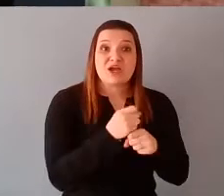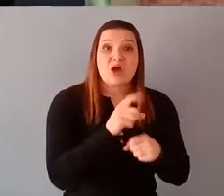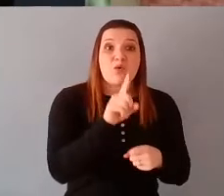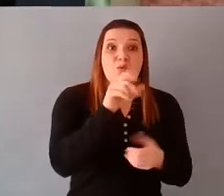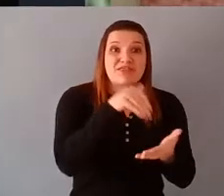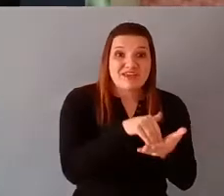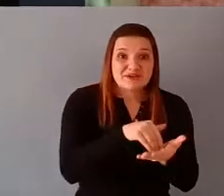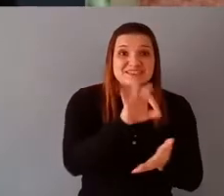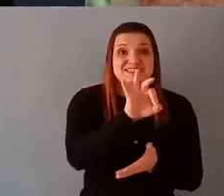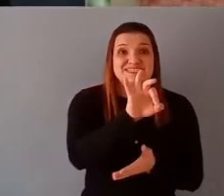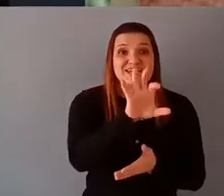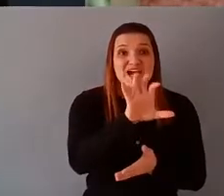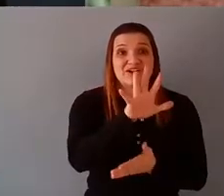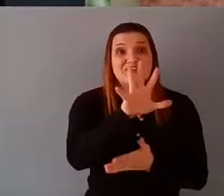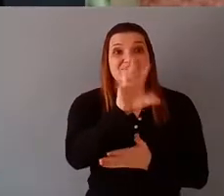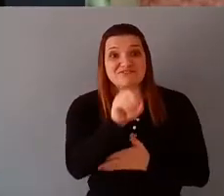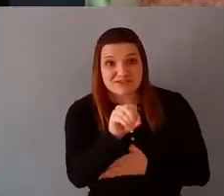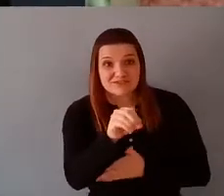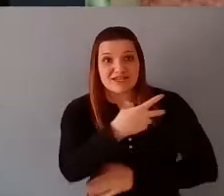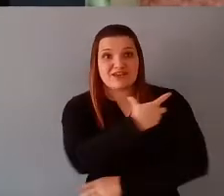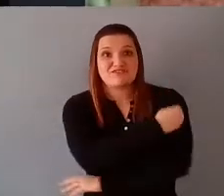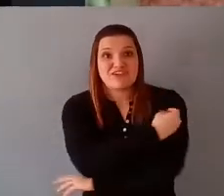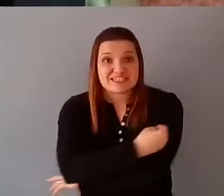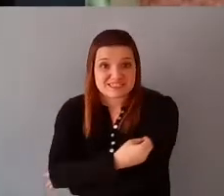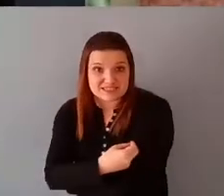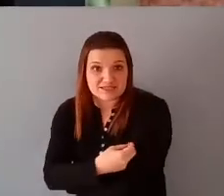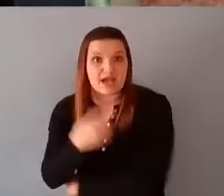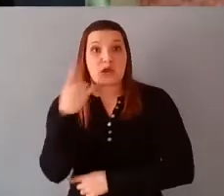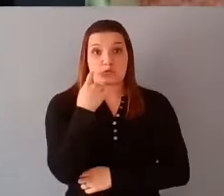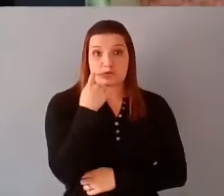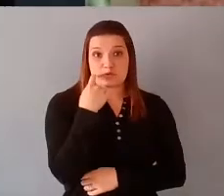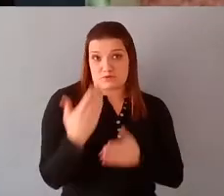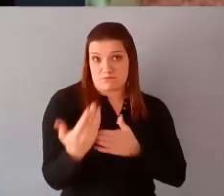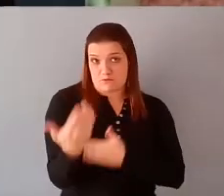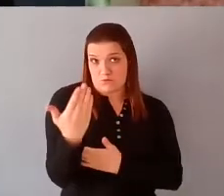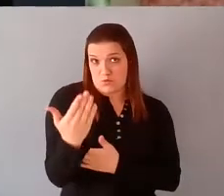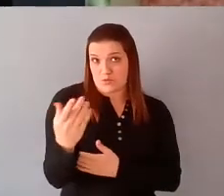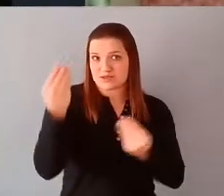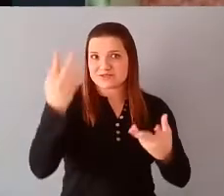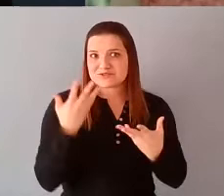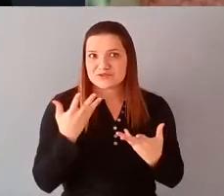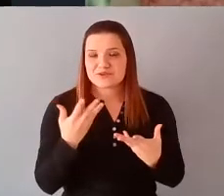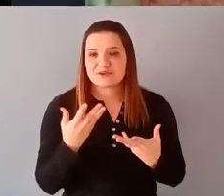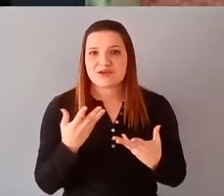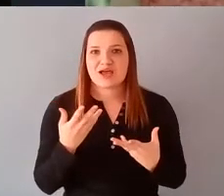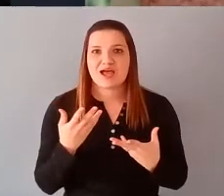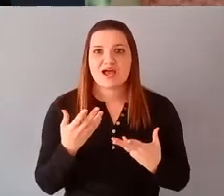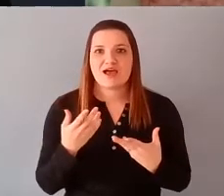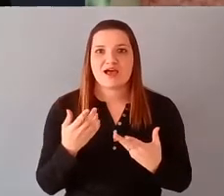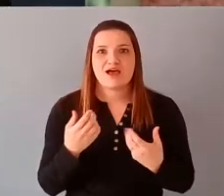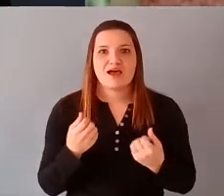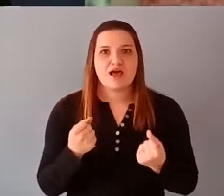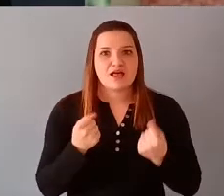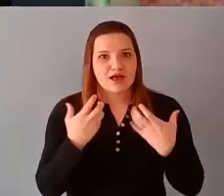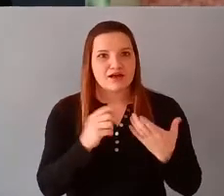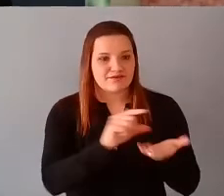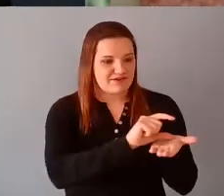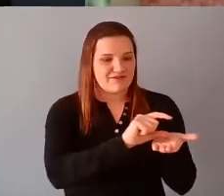1,950 doses. And I actually heard this morning that it appears that a number of the